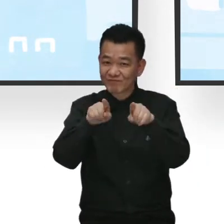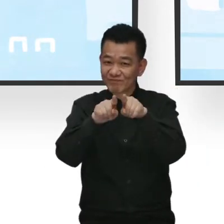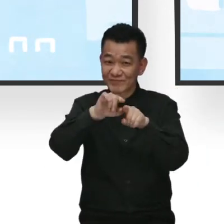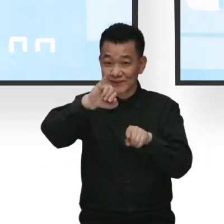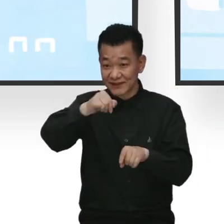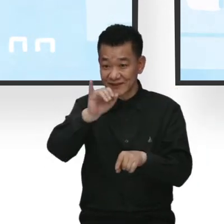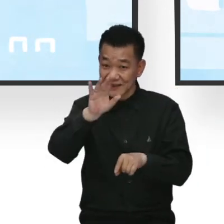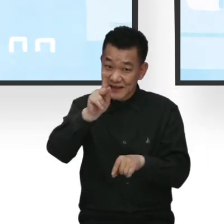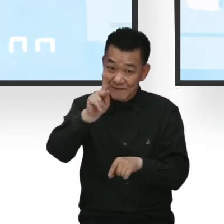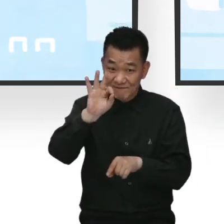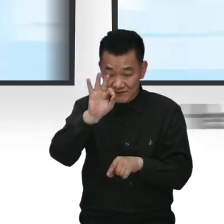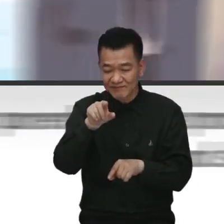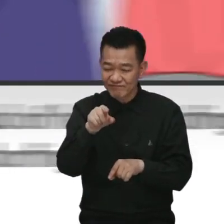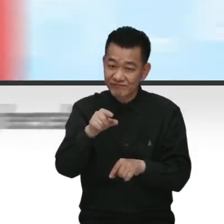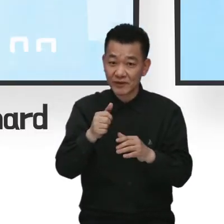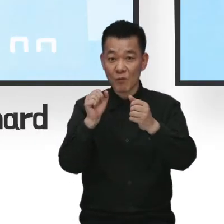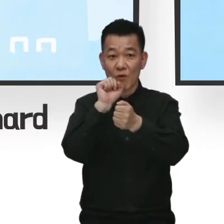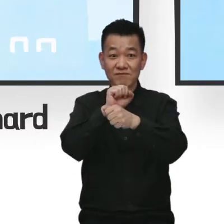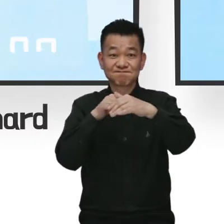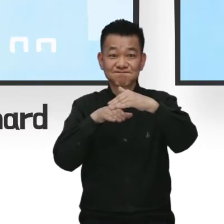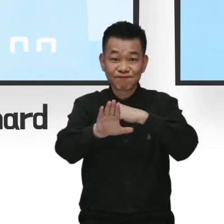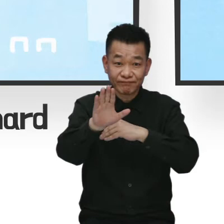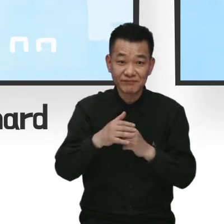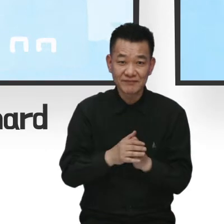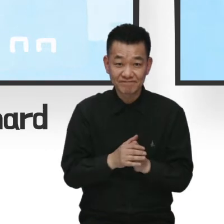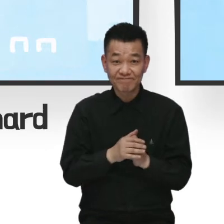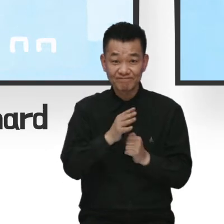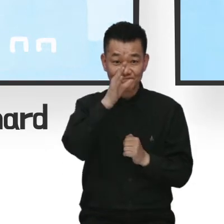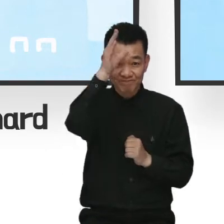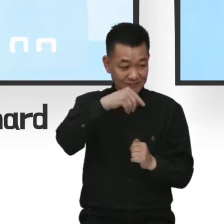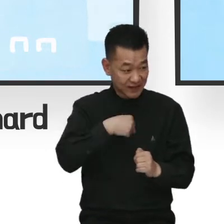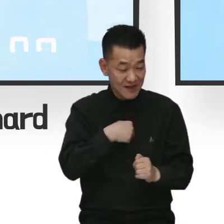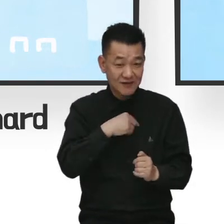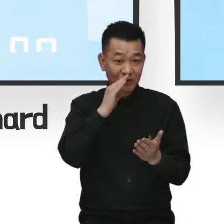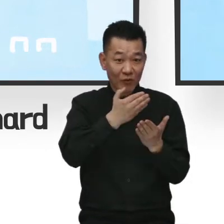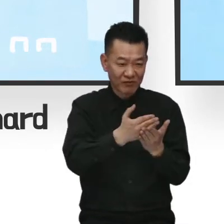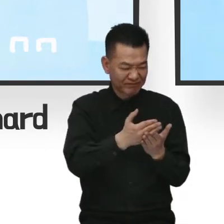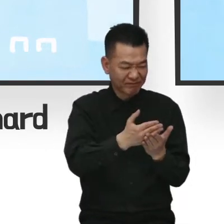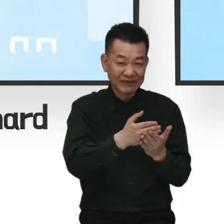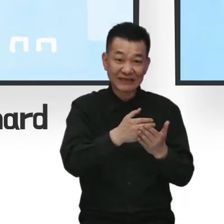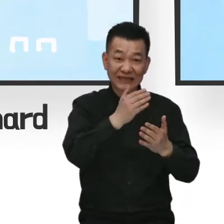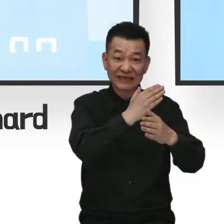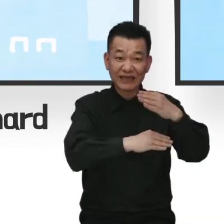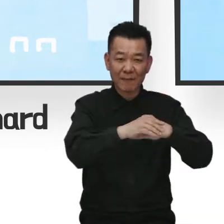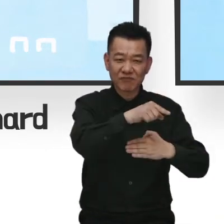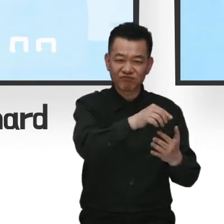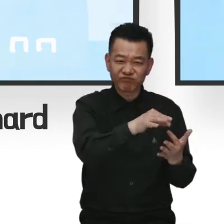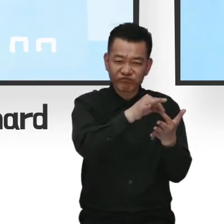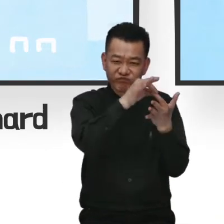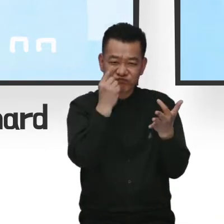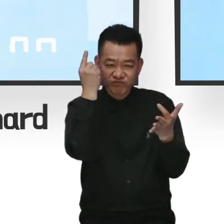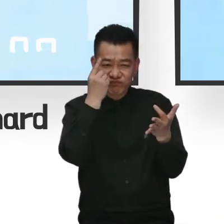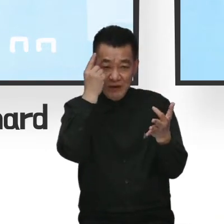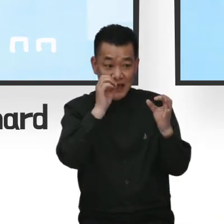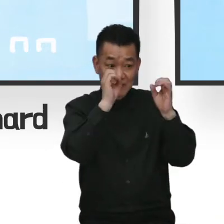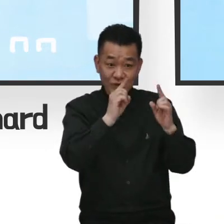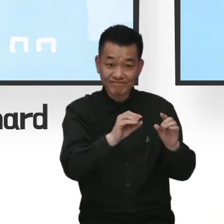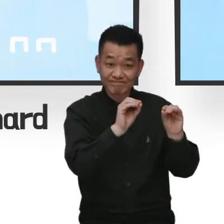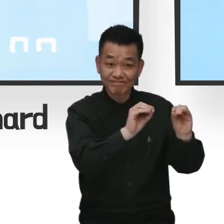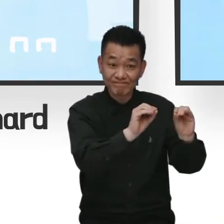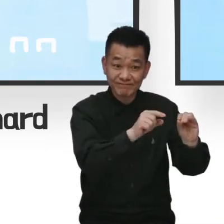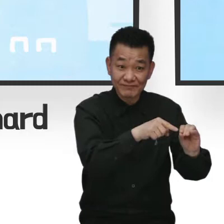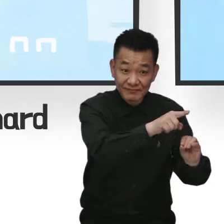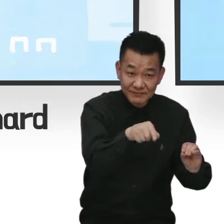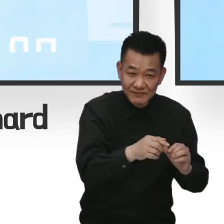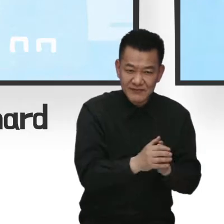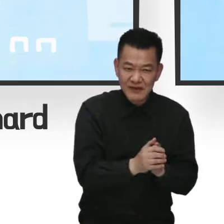a fast food chain. Miss J's parents have worked hard to educate her child considering her disabilities.